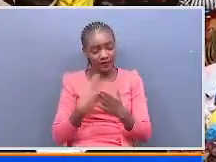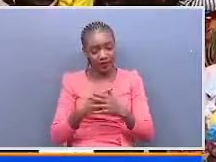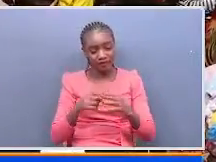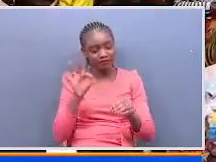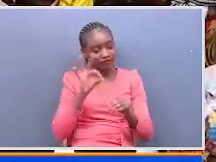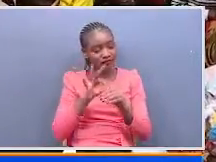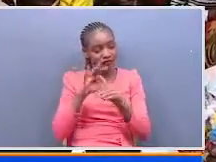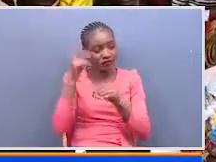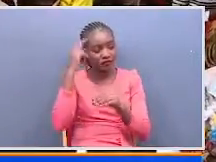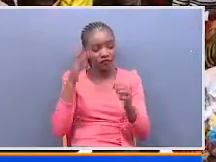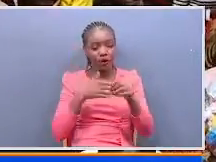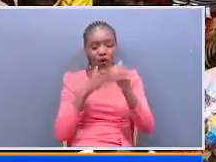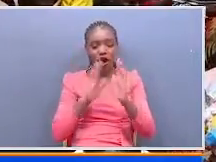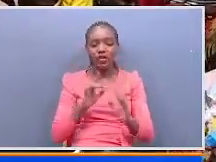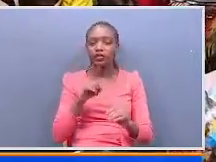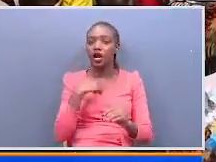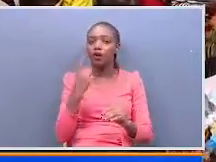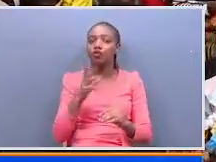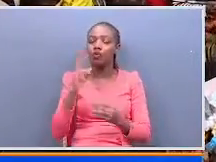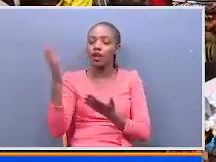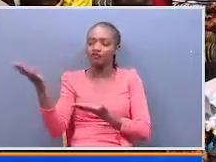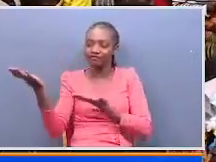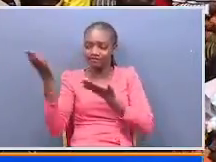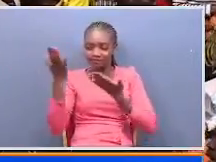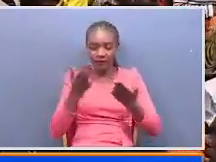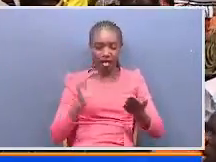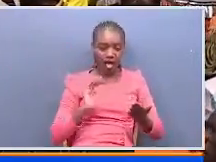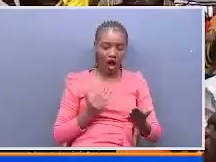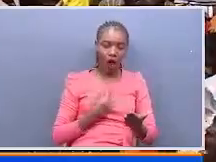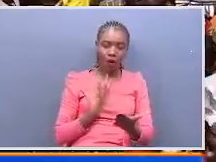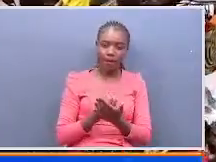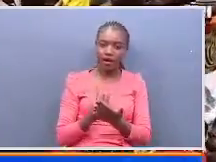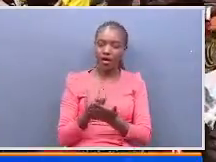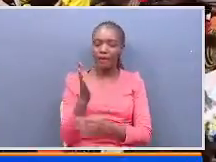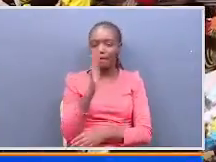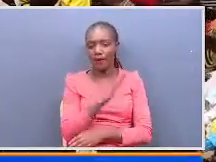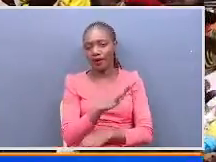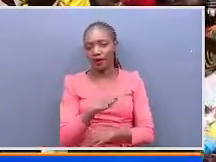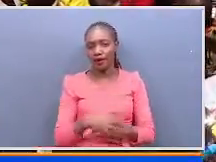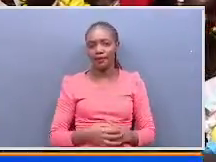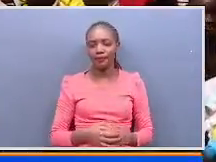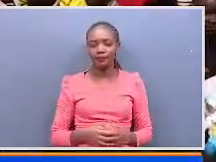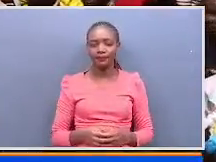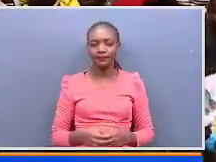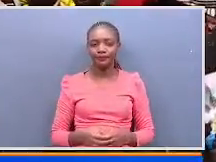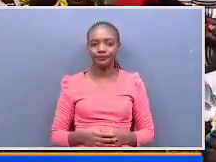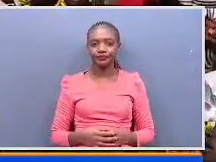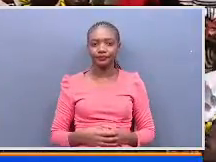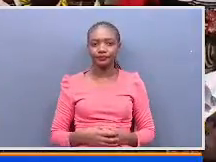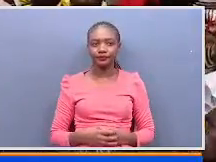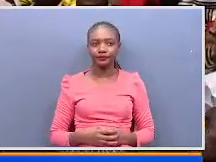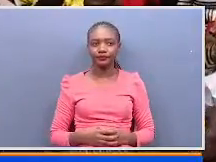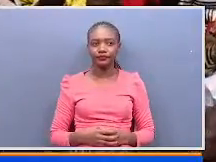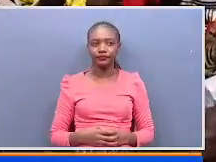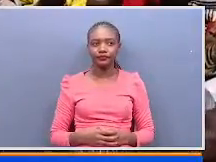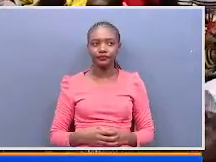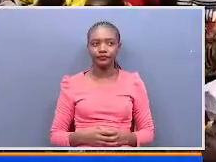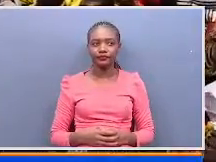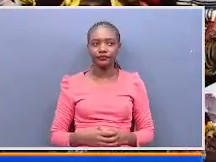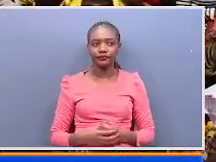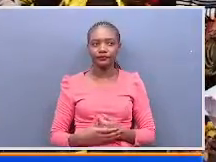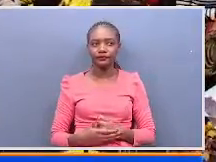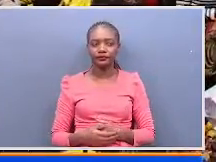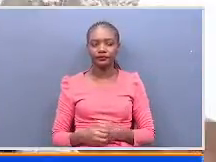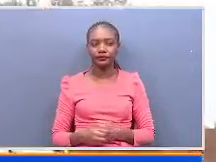zetu. Bring our money back. Ati nini? Bring our money back. Again, bring